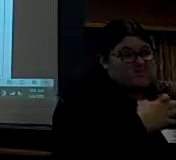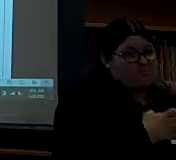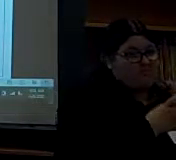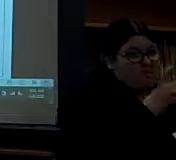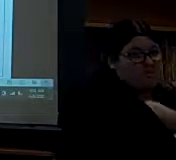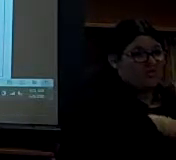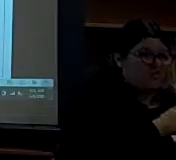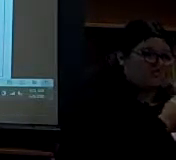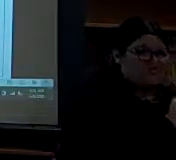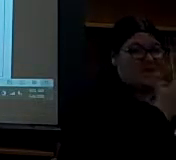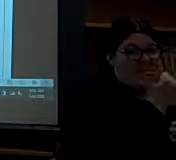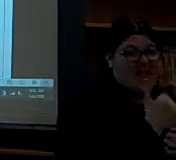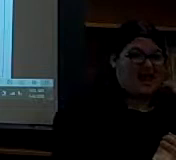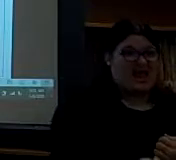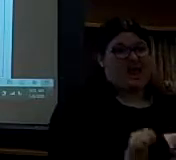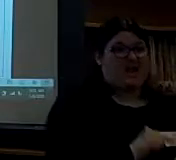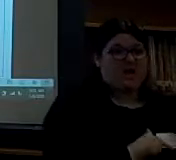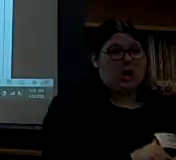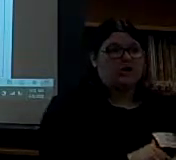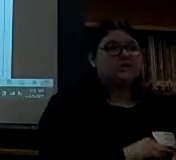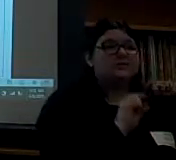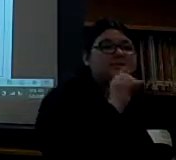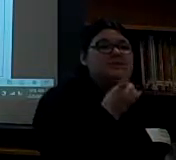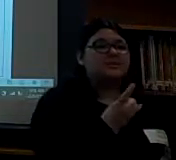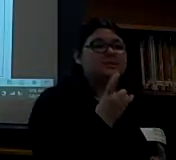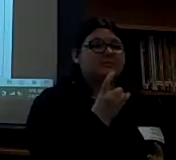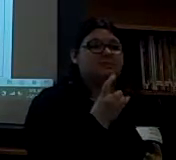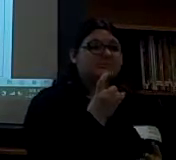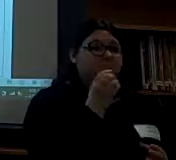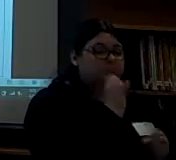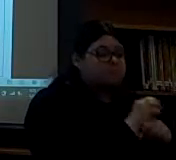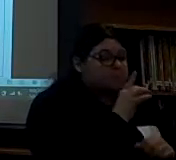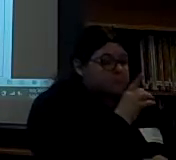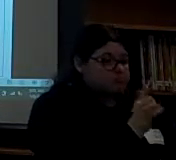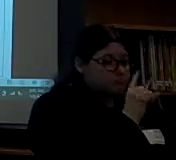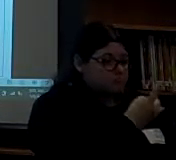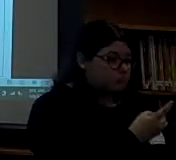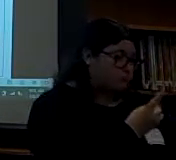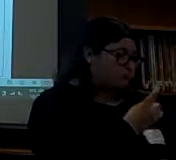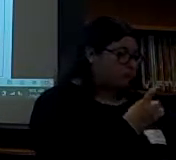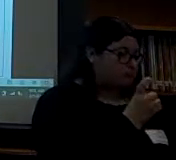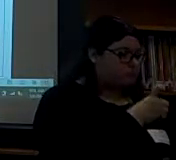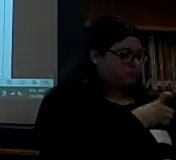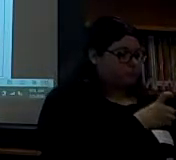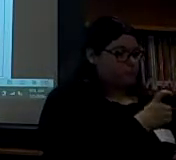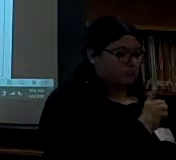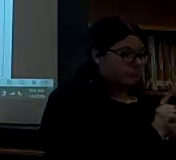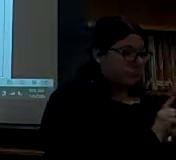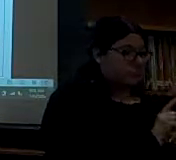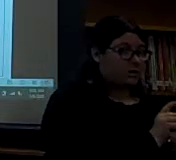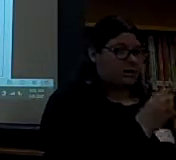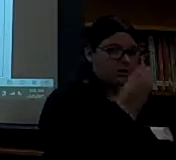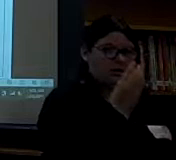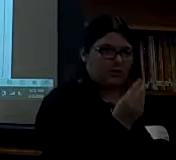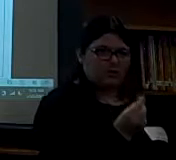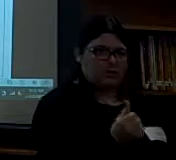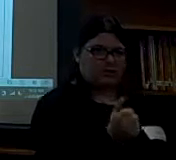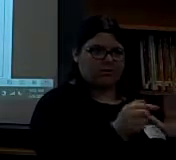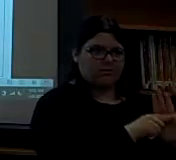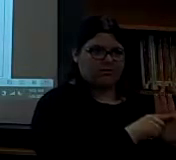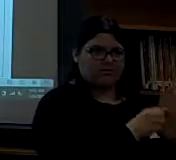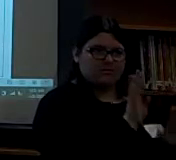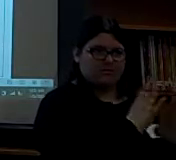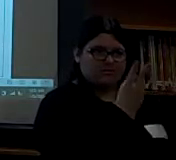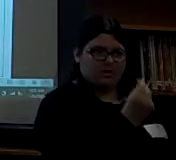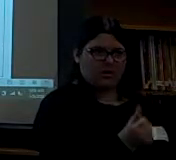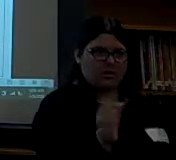at any cost. When we make sure our kids' needs are met, magically their negative behavior goes away. So there are